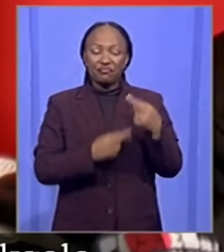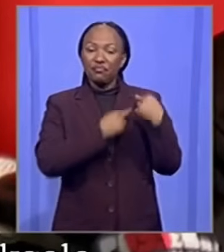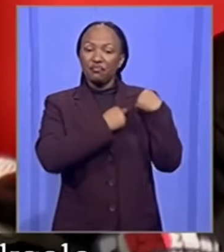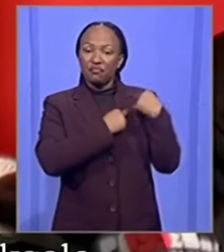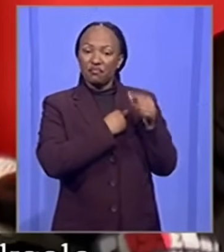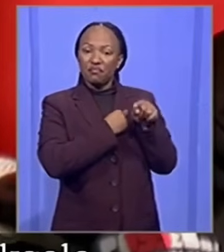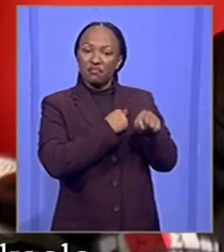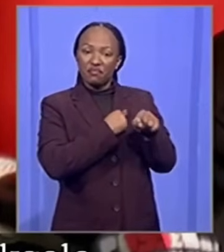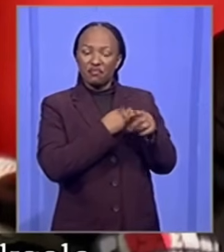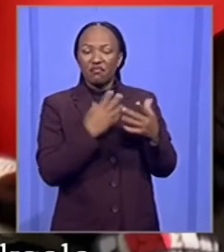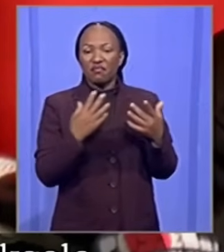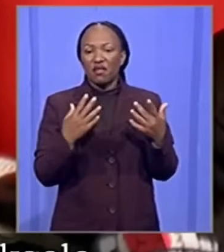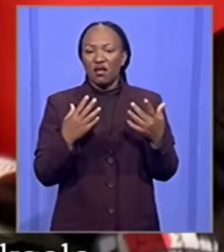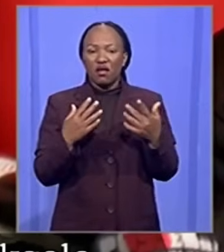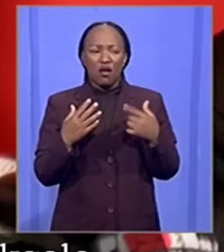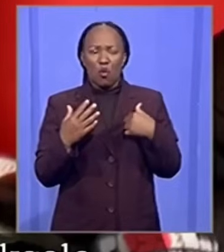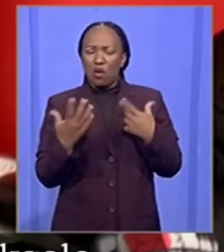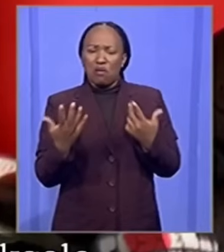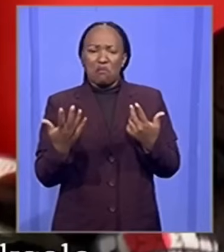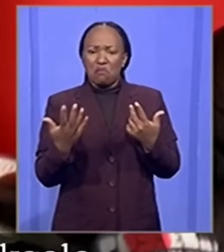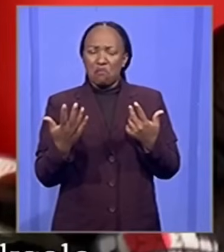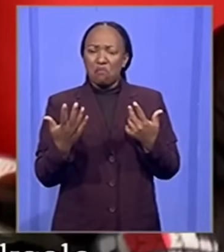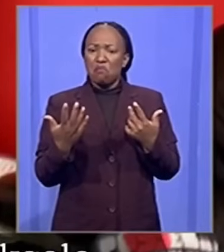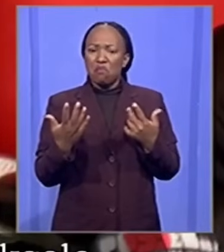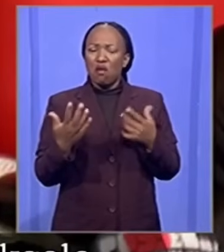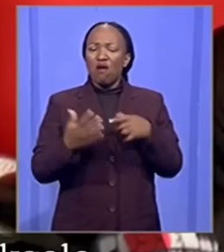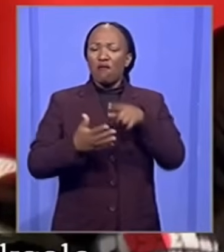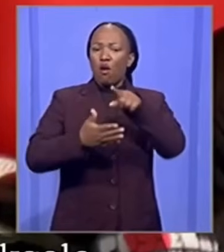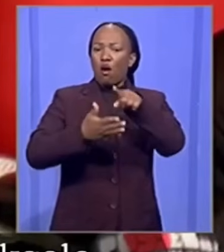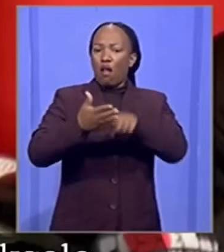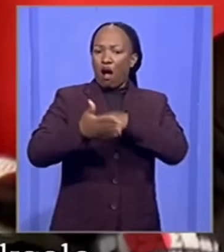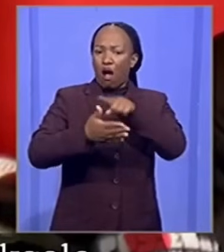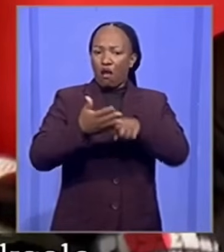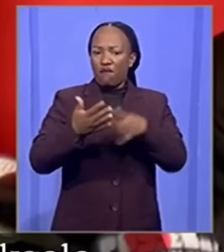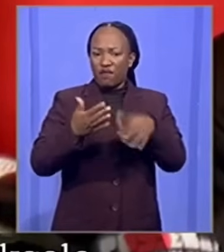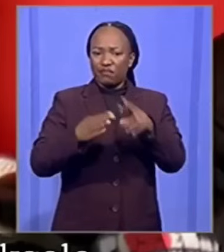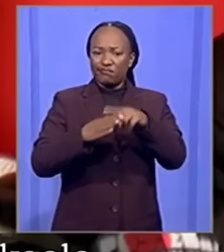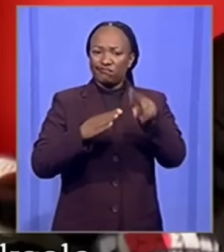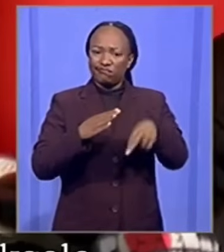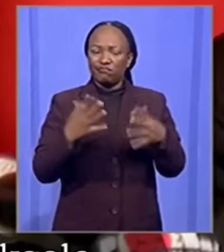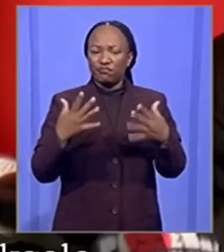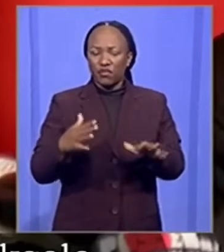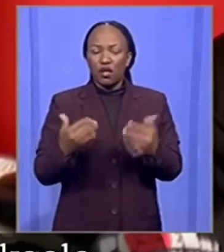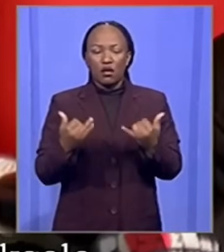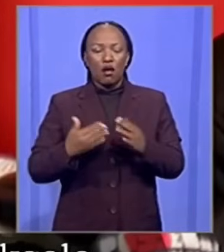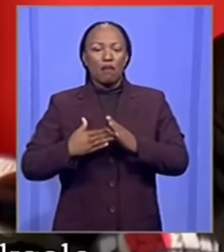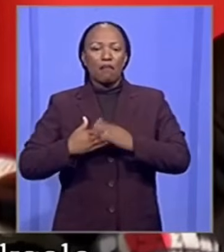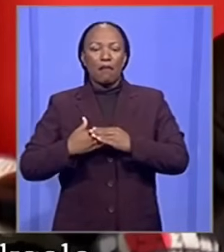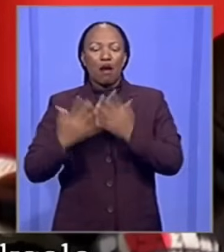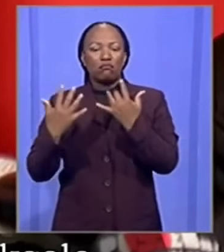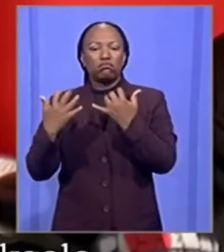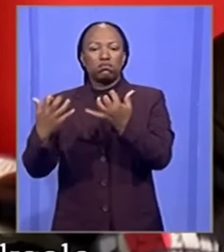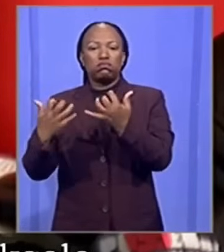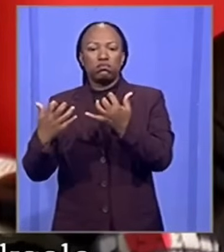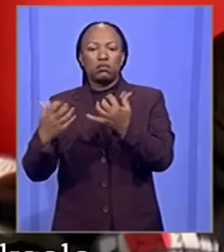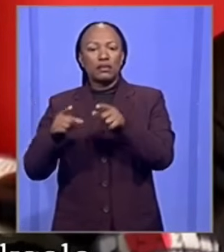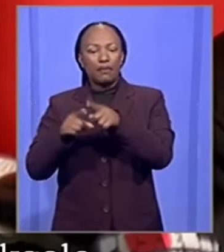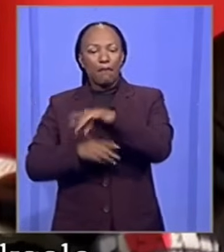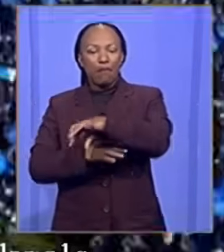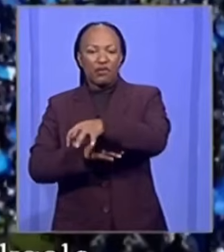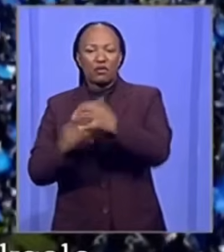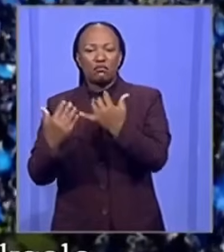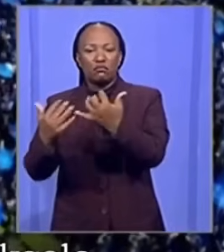of an elite pact, but an electoral outcome which has mandated us to be members of parliament and provincial